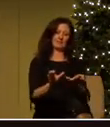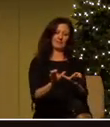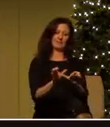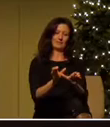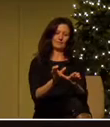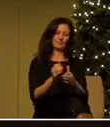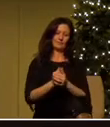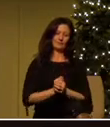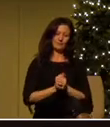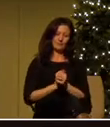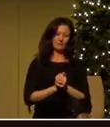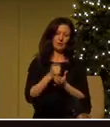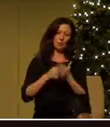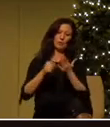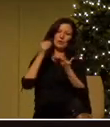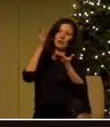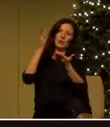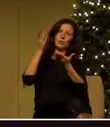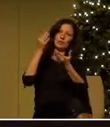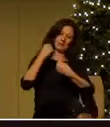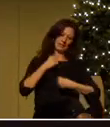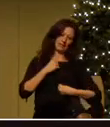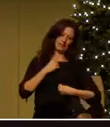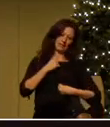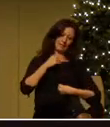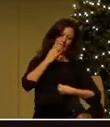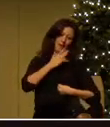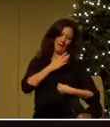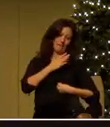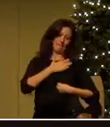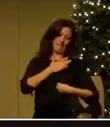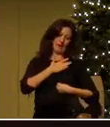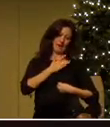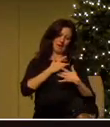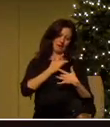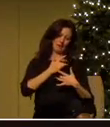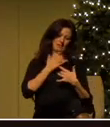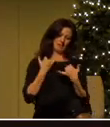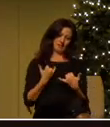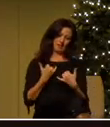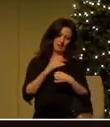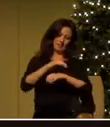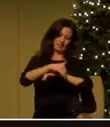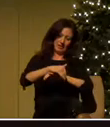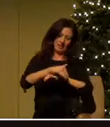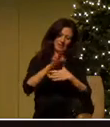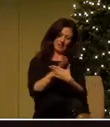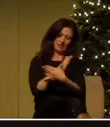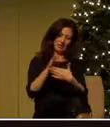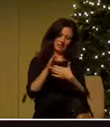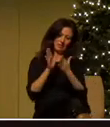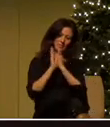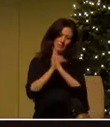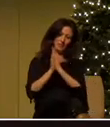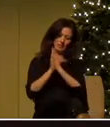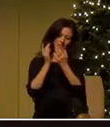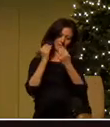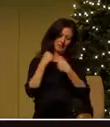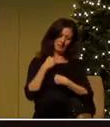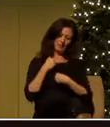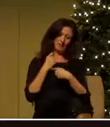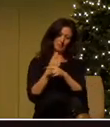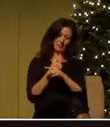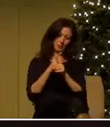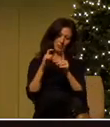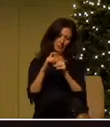Holy Spirit and prepare our hearts to receive what it is that you have for us as well. I